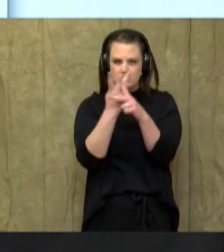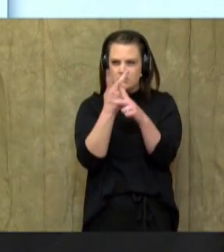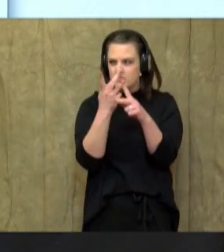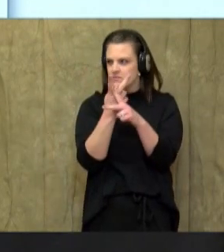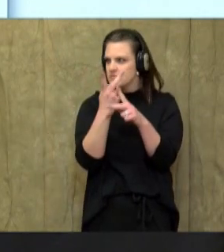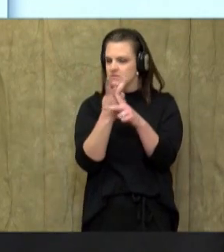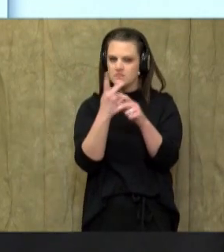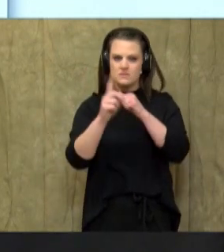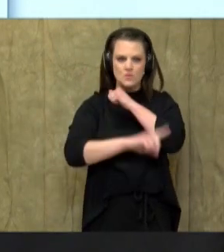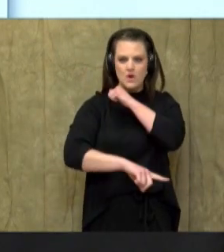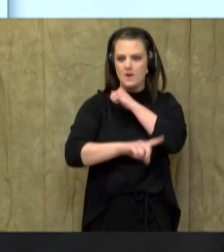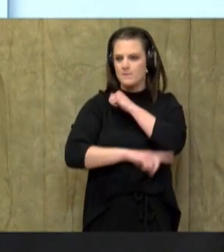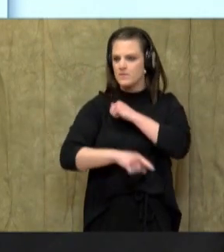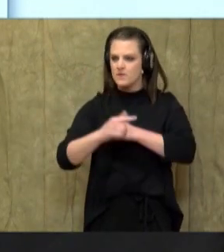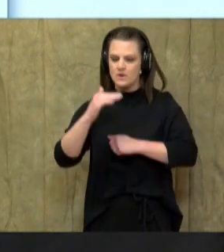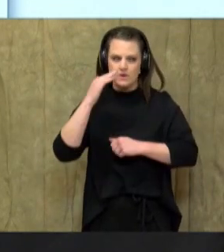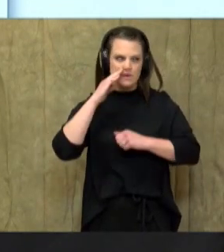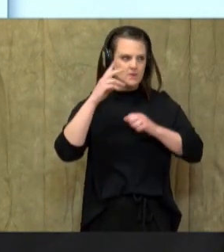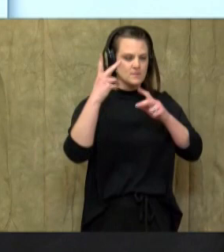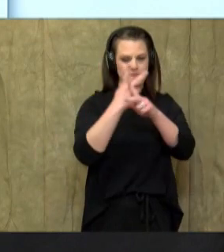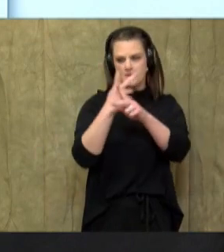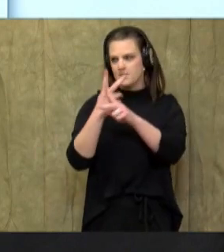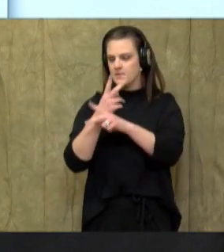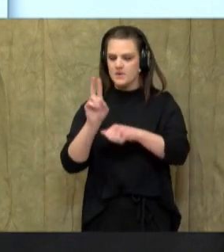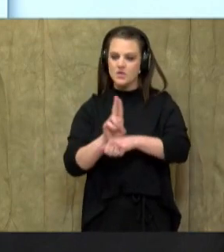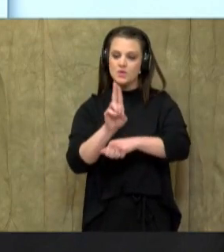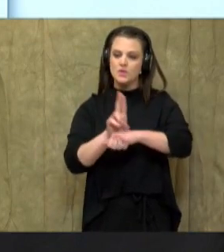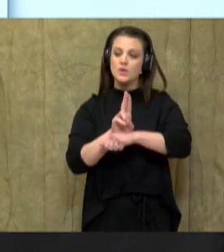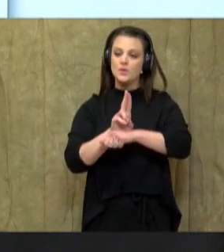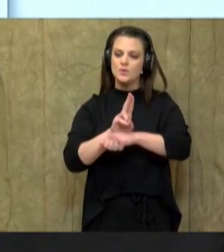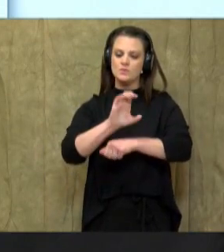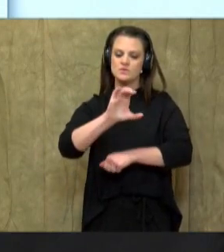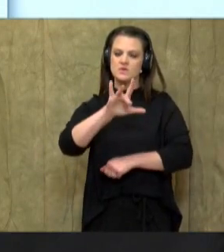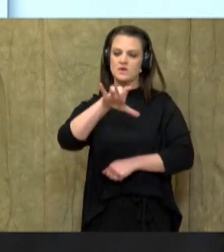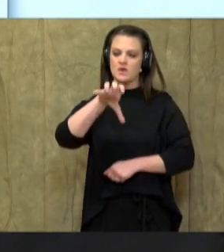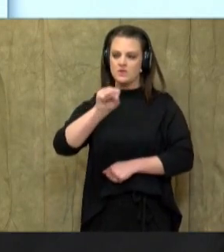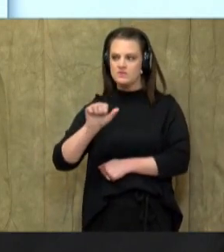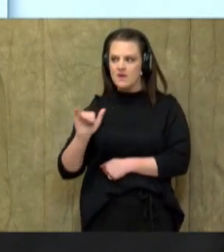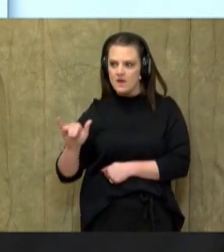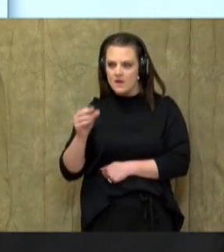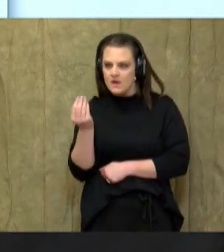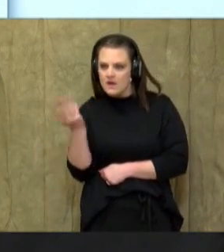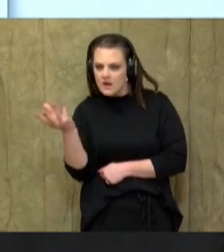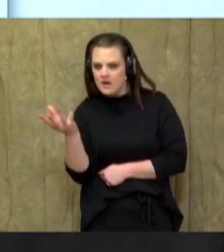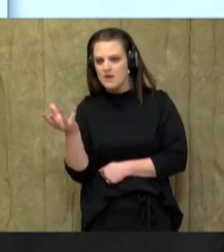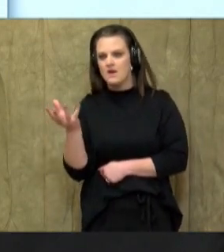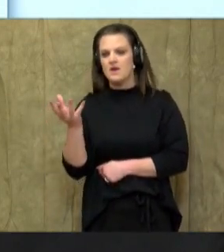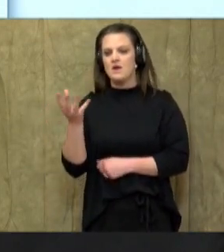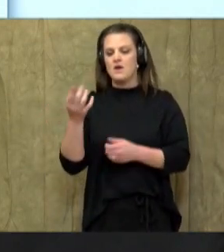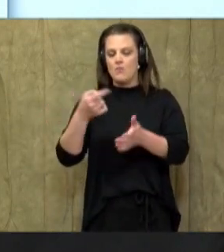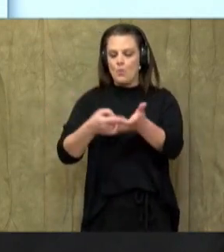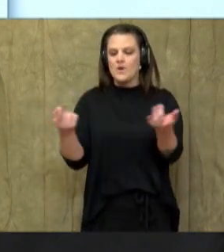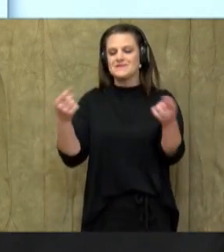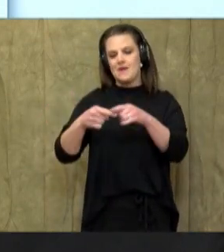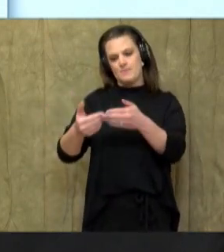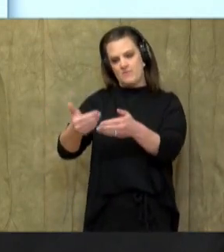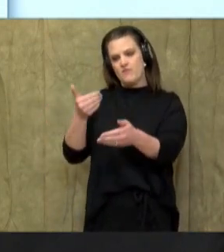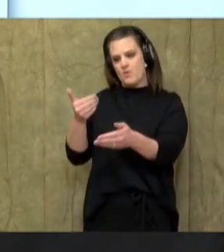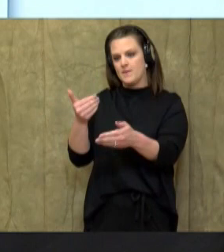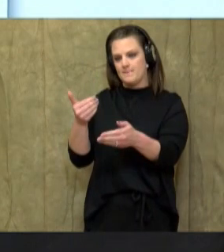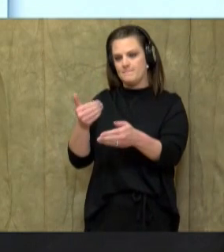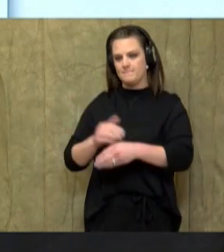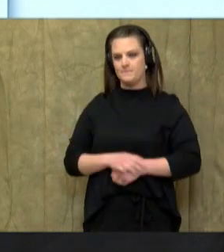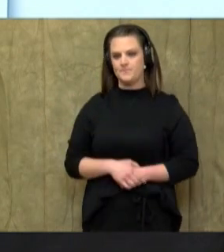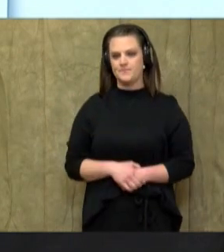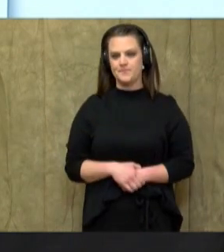a crime scene or using the clues to figure out what's going on or what happened prior to